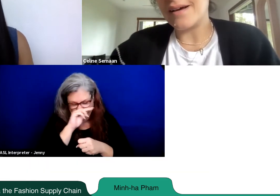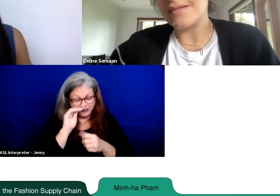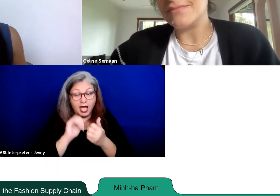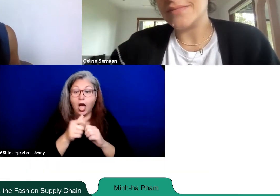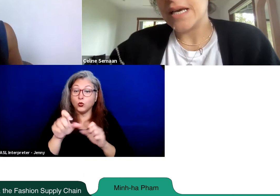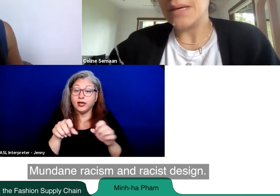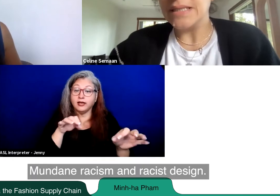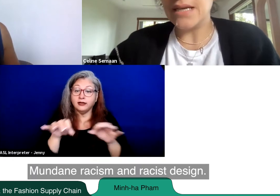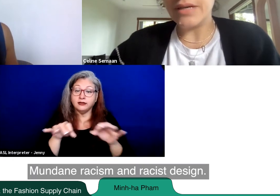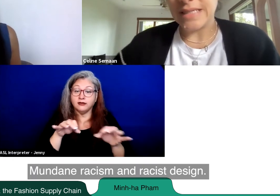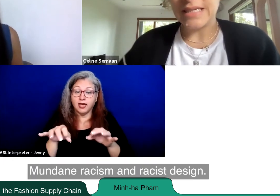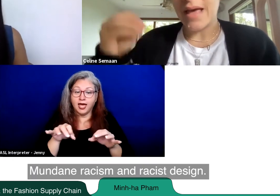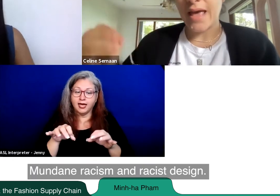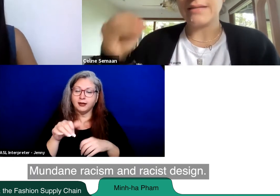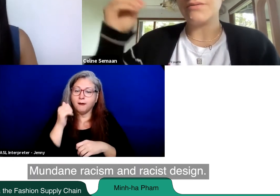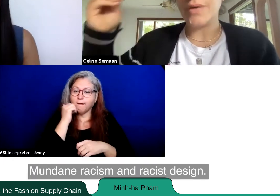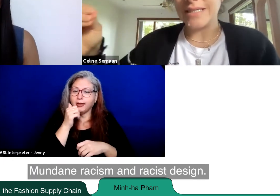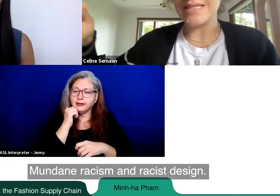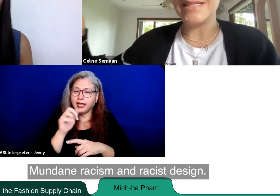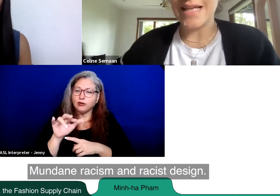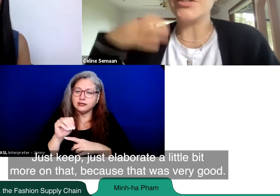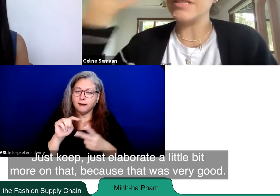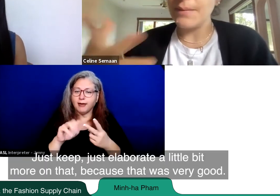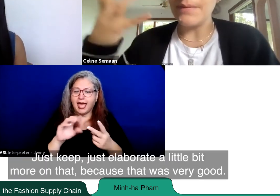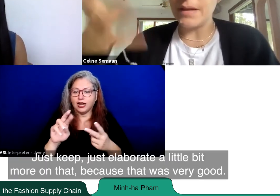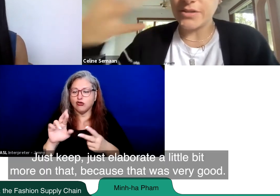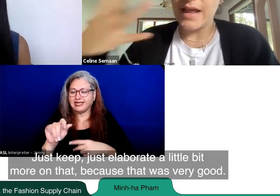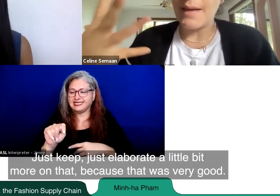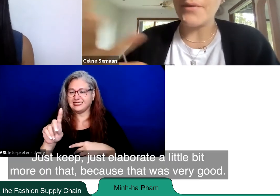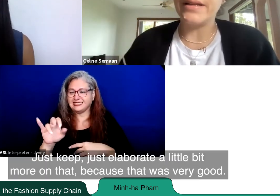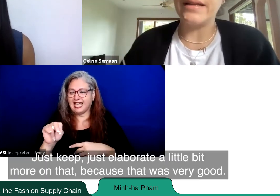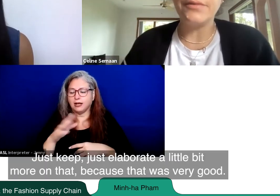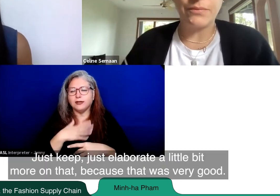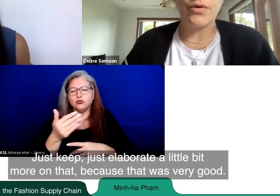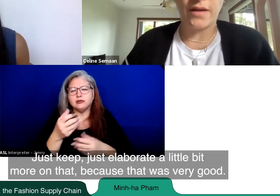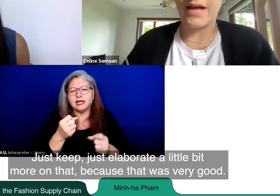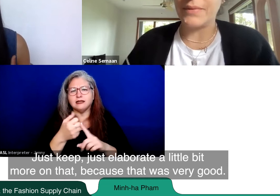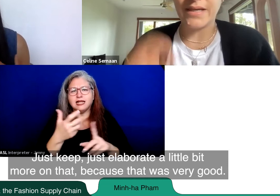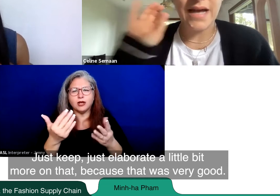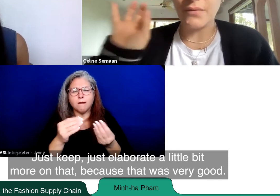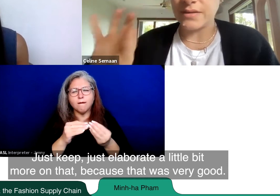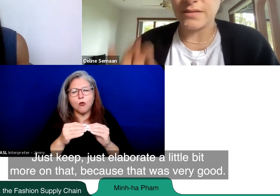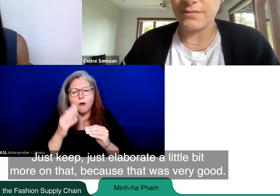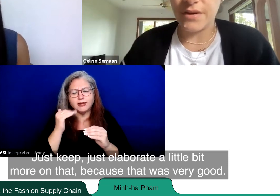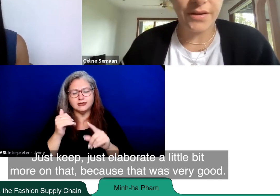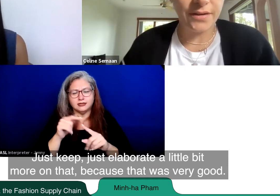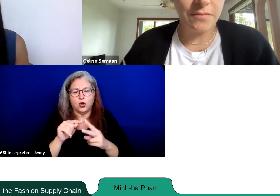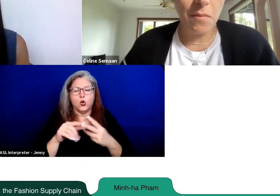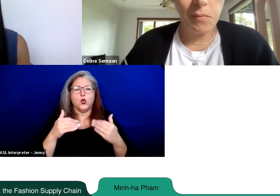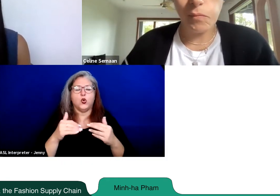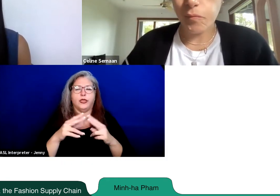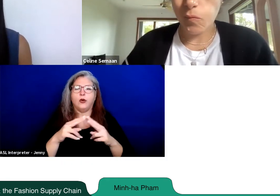it? Mundane racism and racist design. Just elaborate a little bit more on that, because that was very